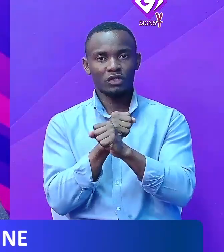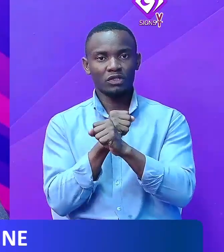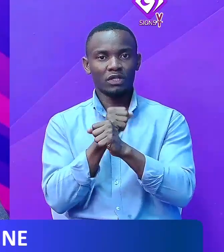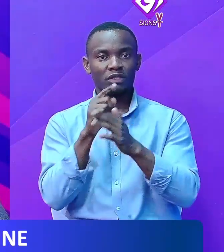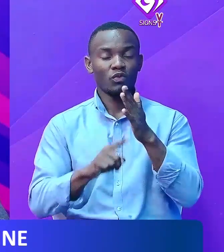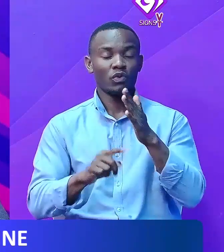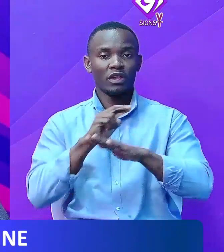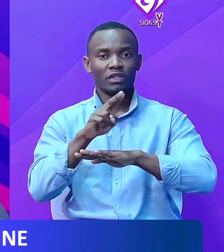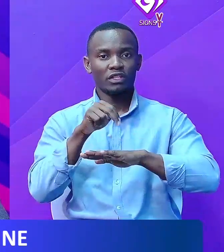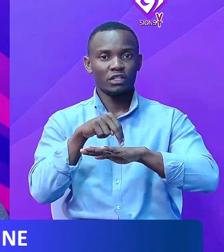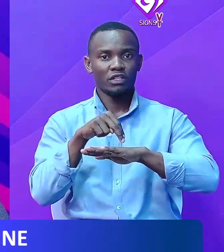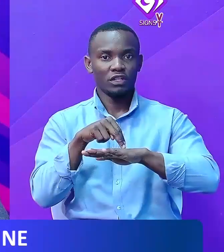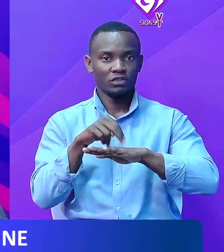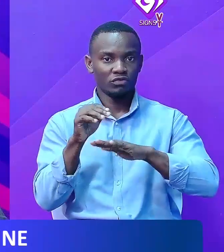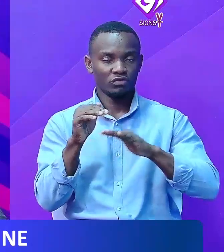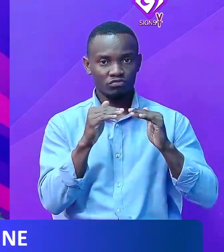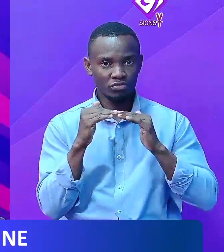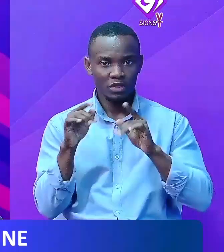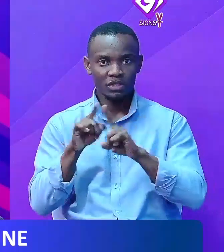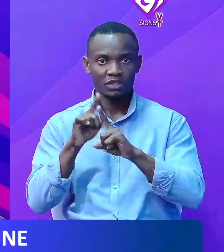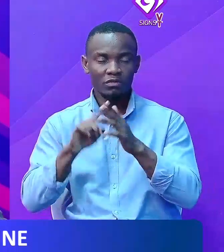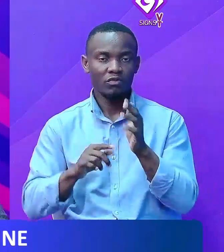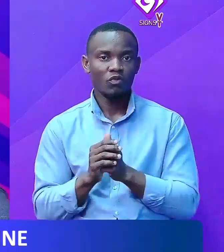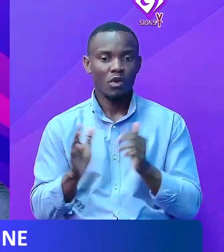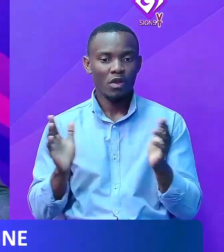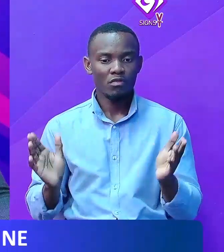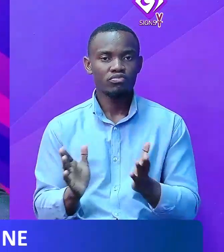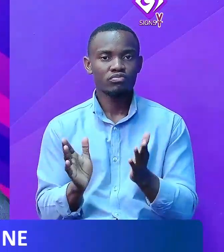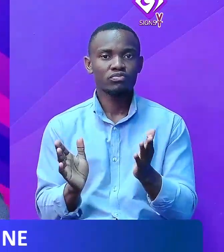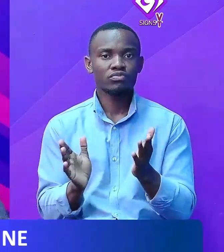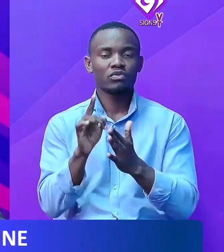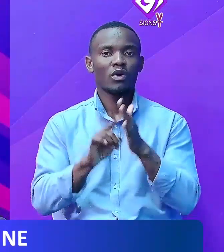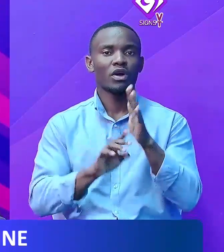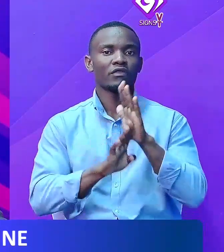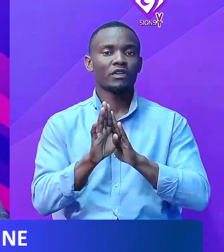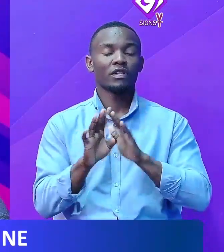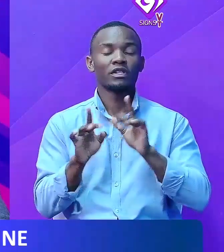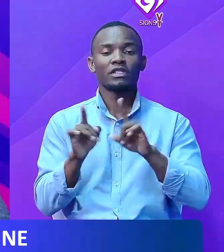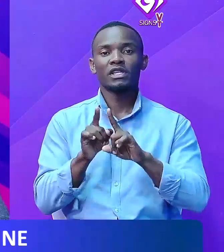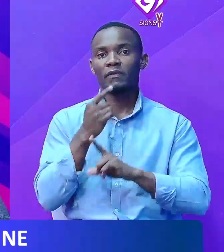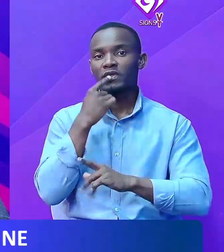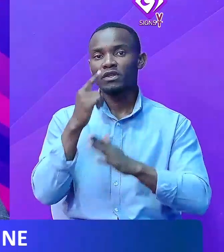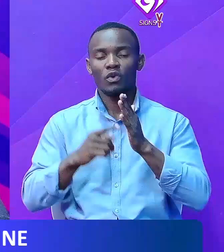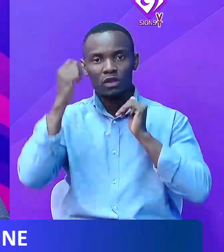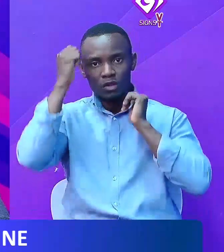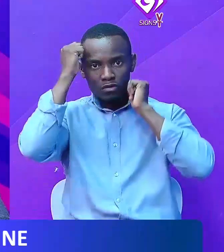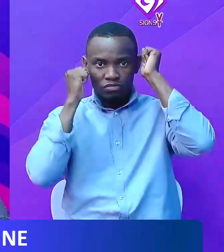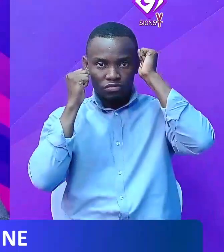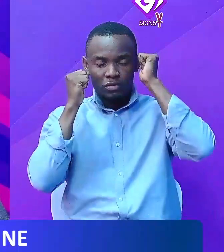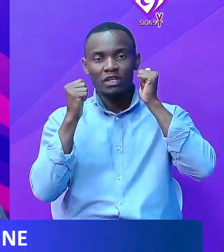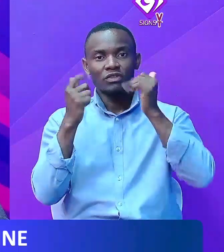sovereignty and driving development, describing the military as the living shield of our republic and the pillar of